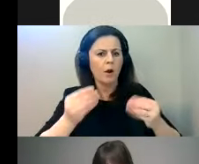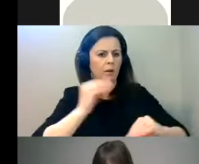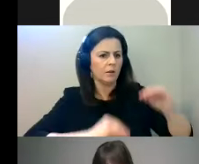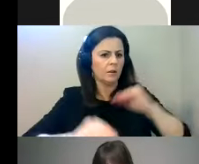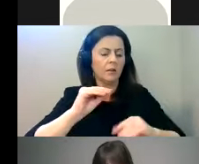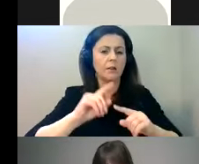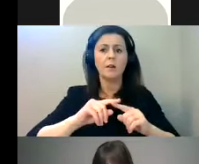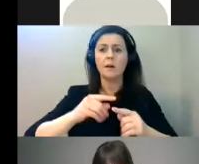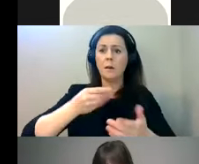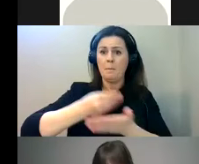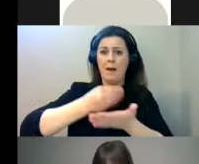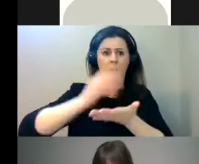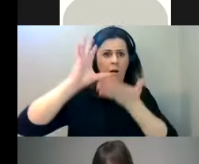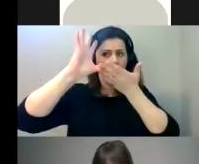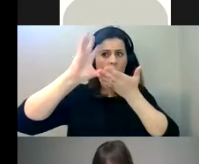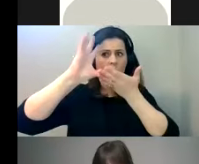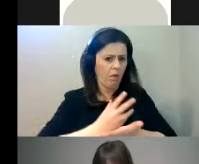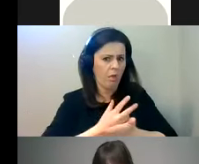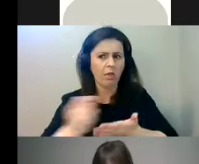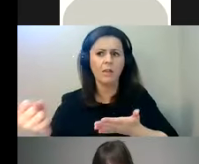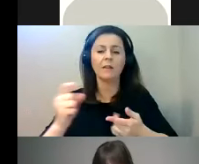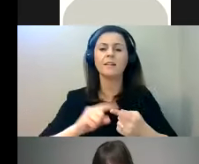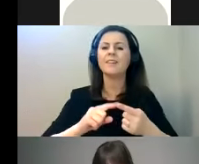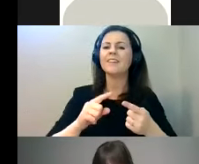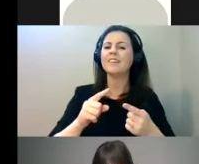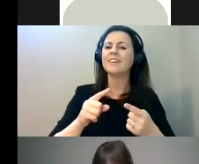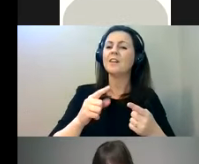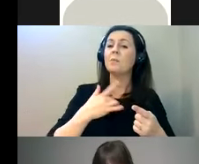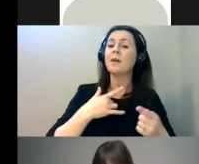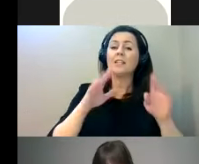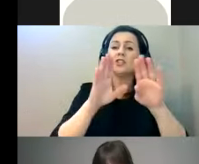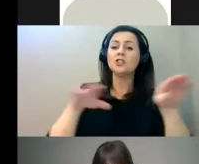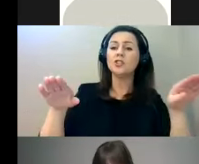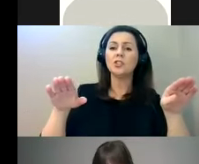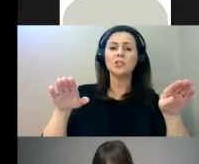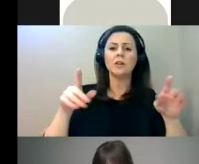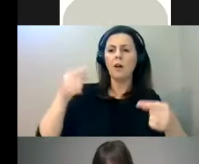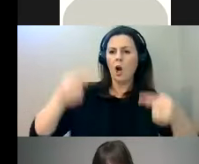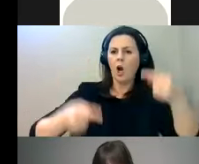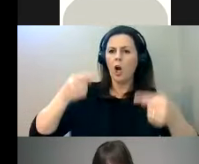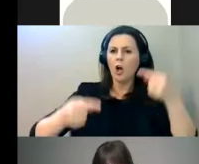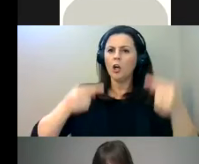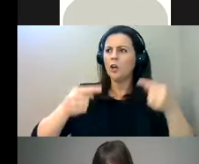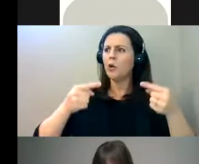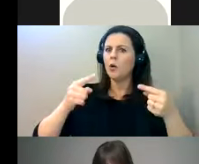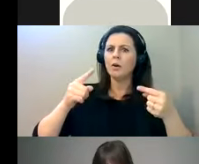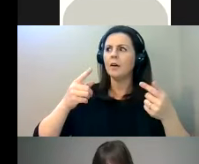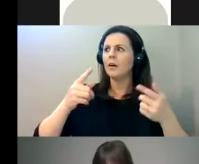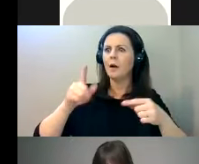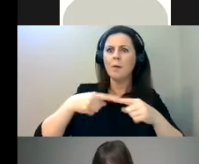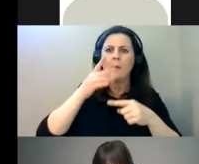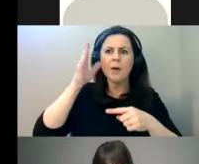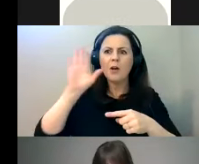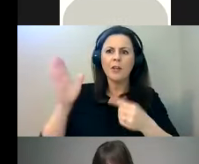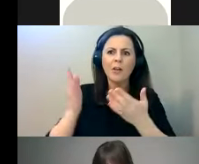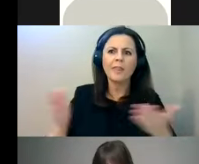children arguing over the division of potential parental assets before and after death,